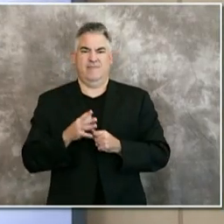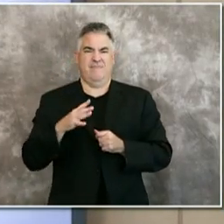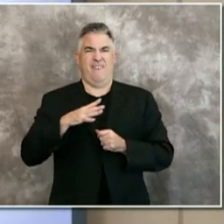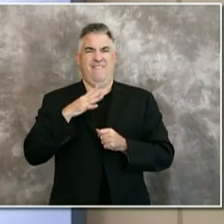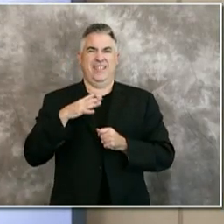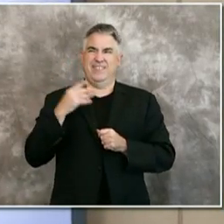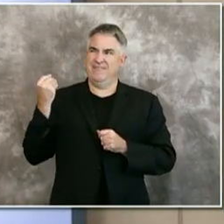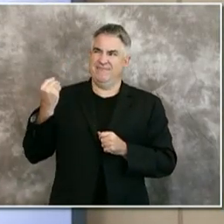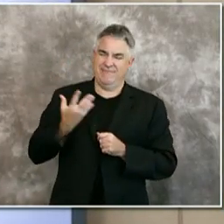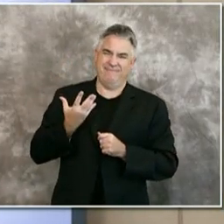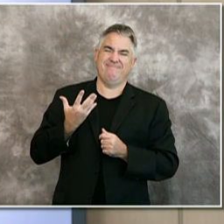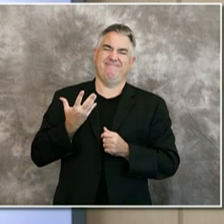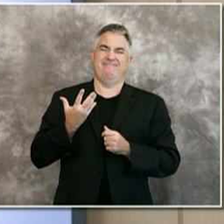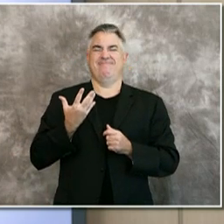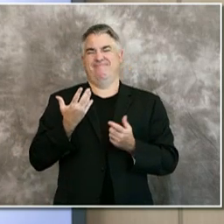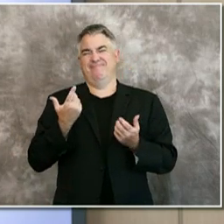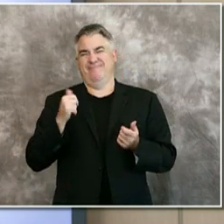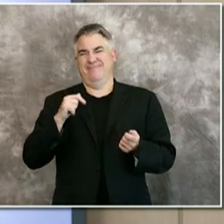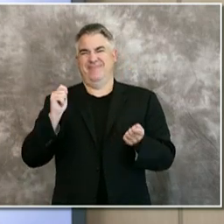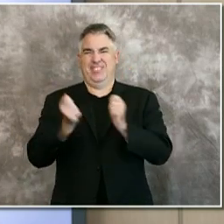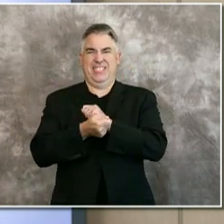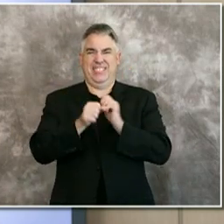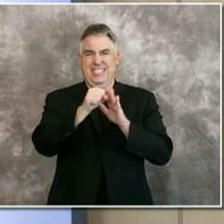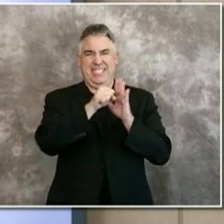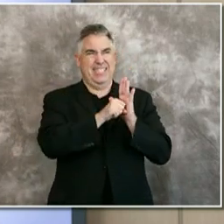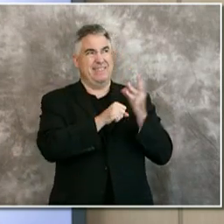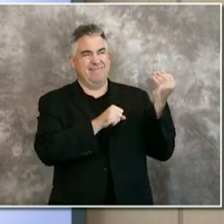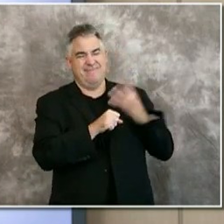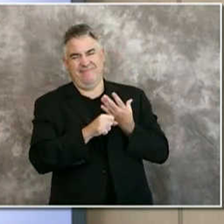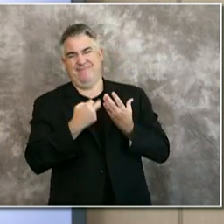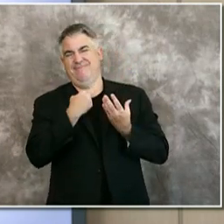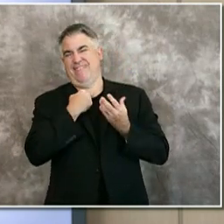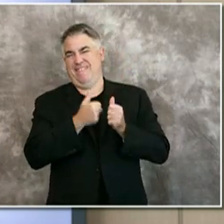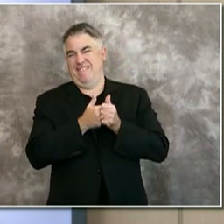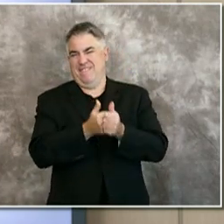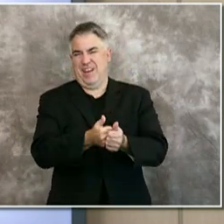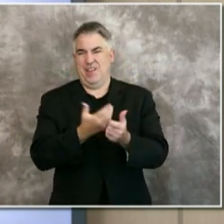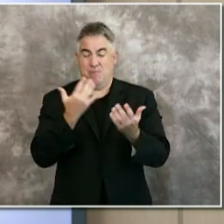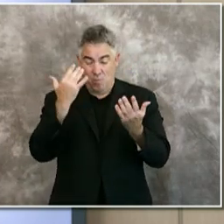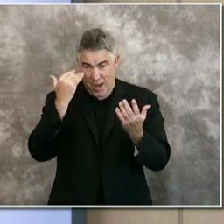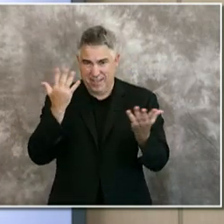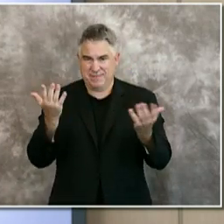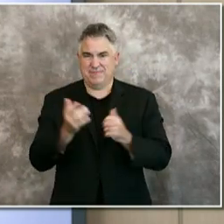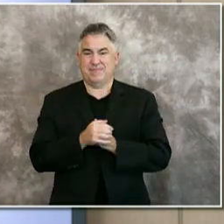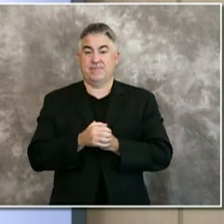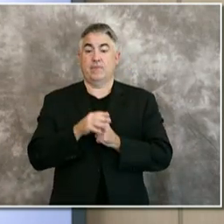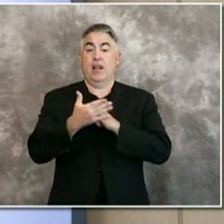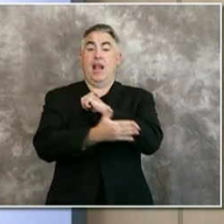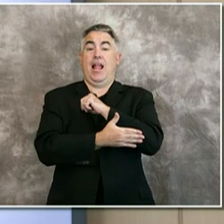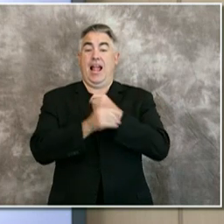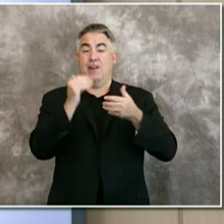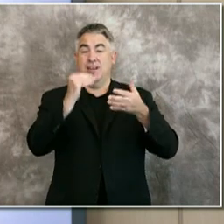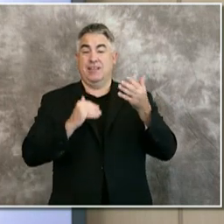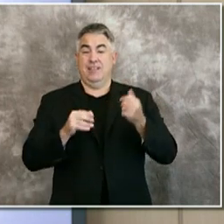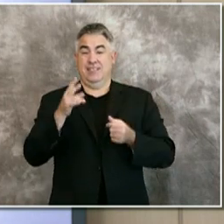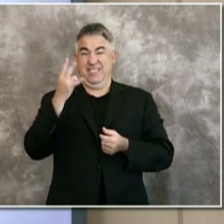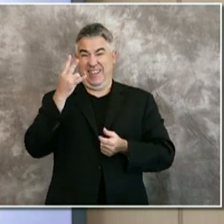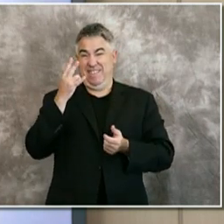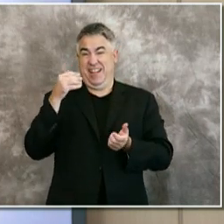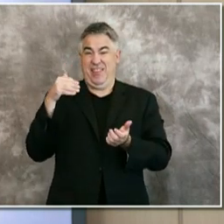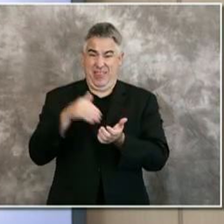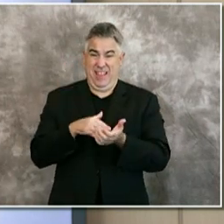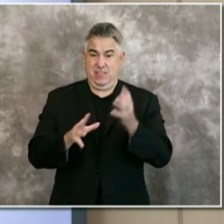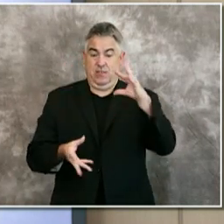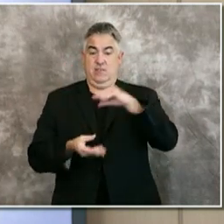corrective action as outlined by the state of California. Today in San Diego County, we topped 17,000 total coronavirus